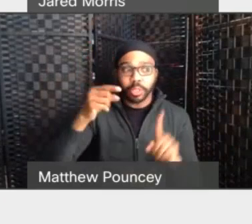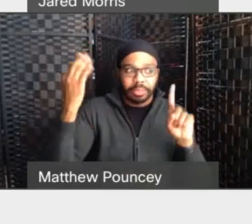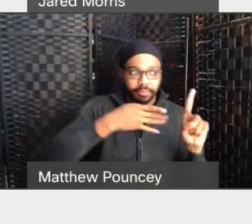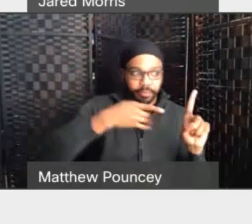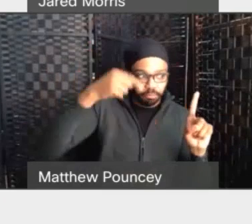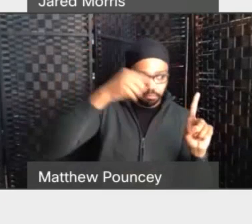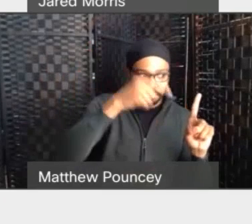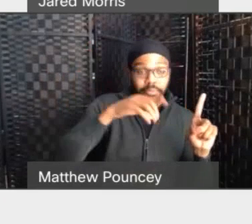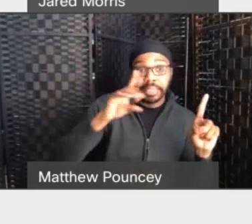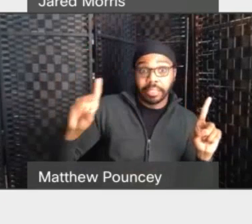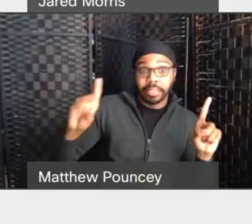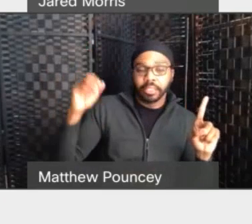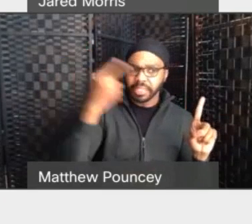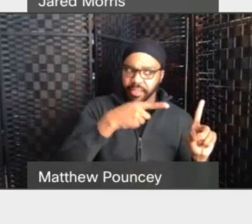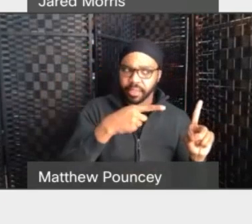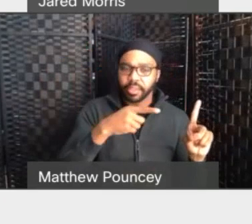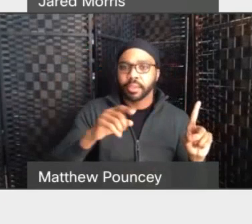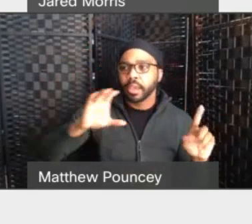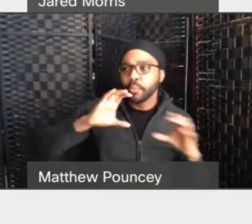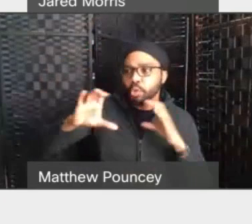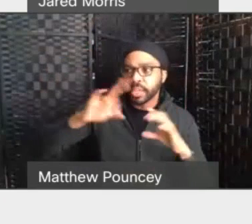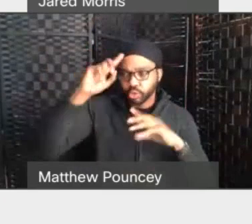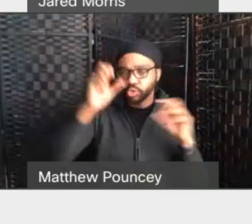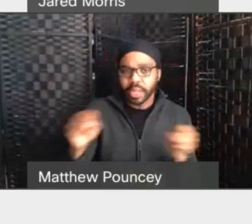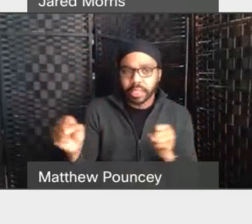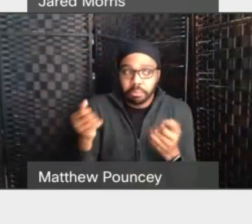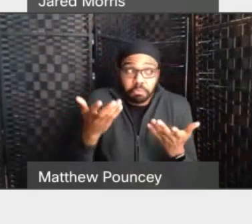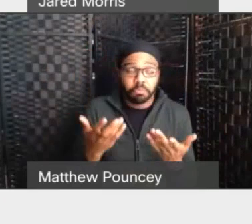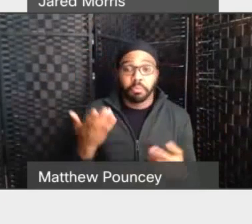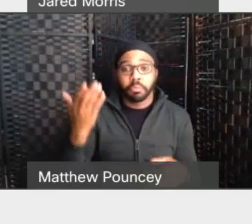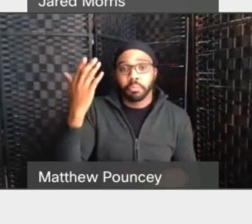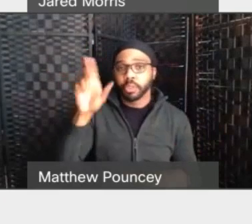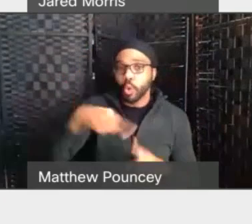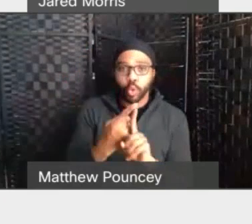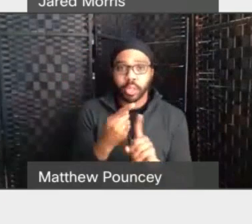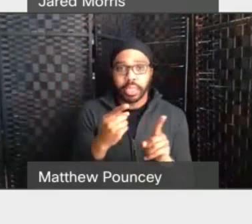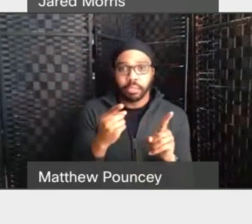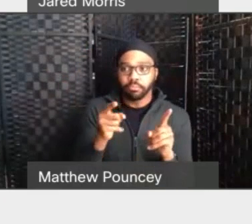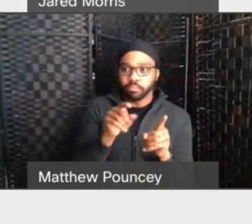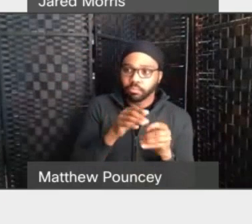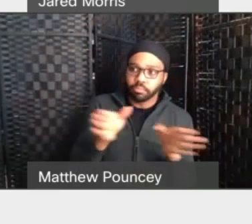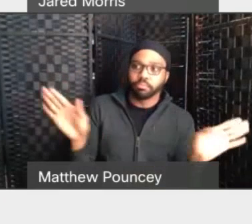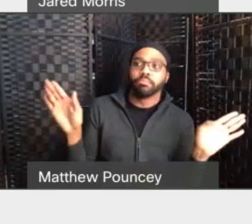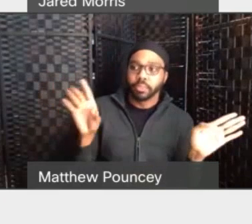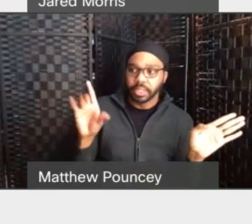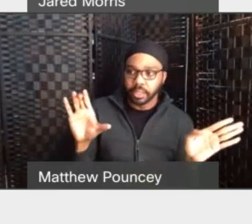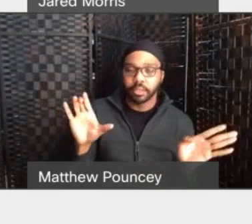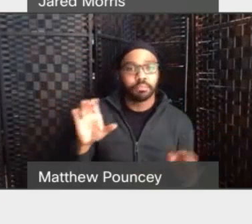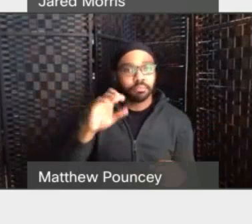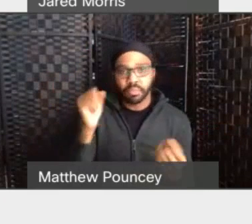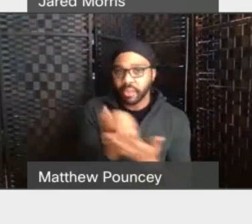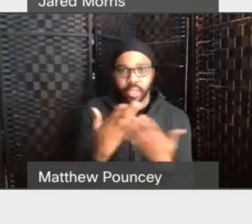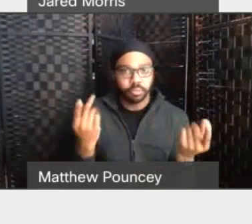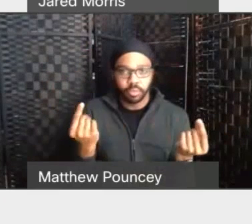DD specific communication strategy. There's, just district wide, all of the different things that are being done